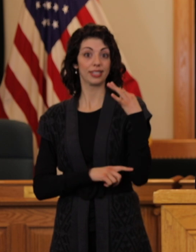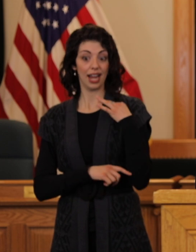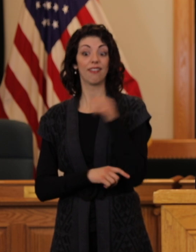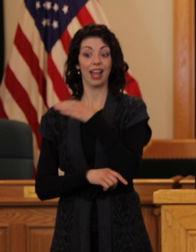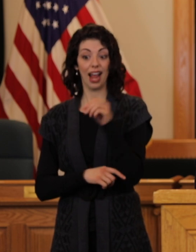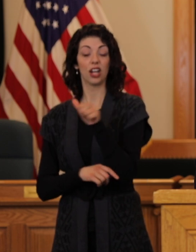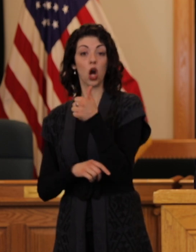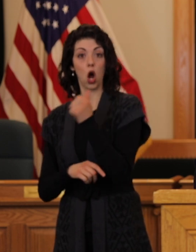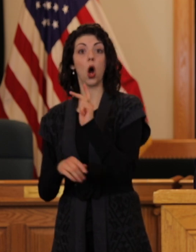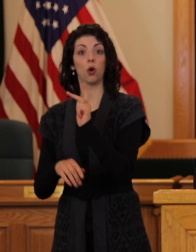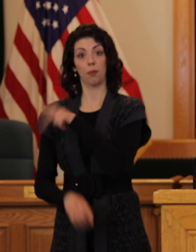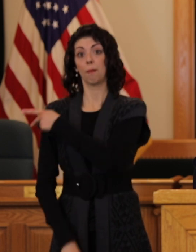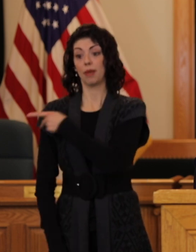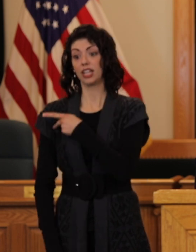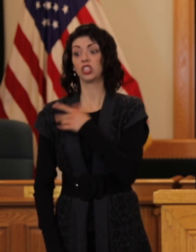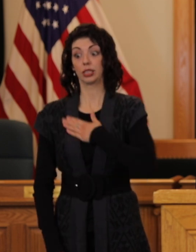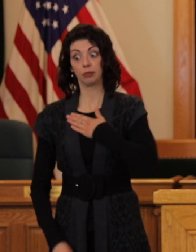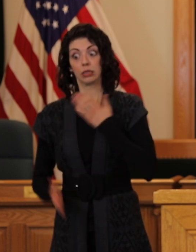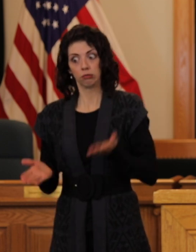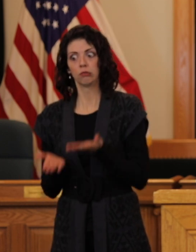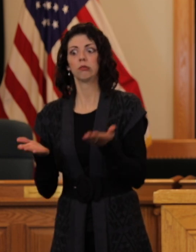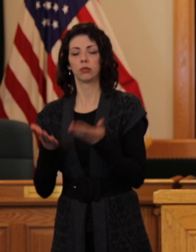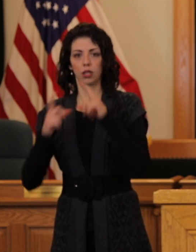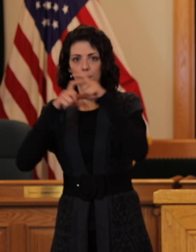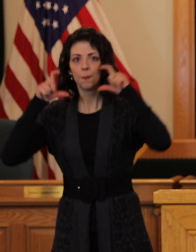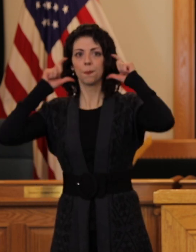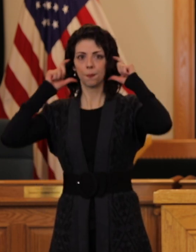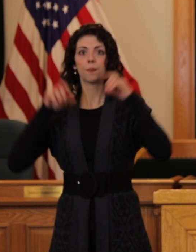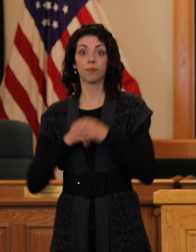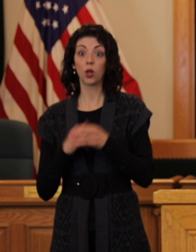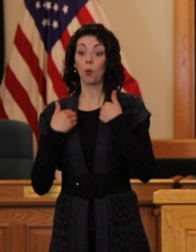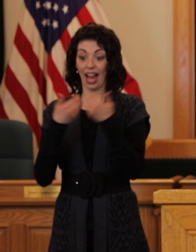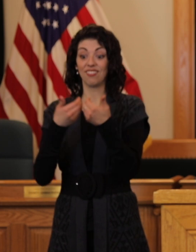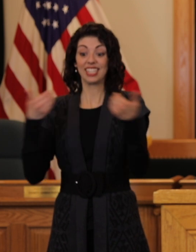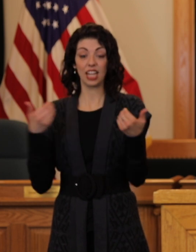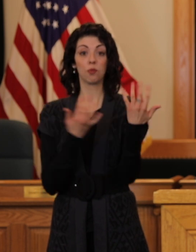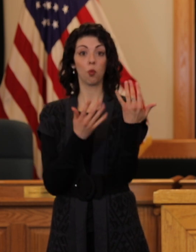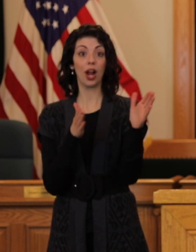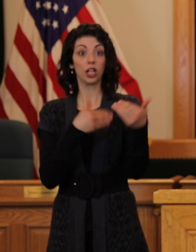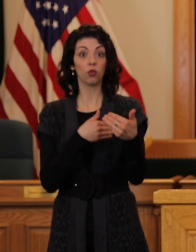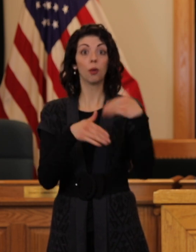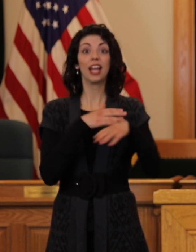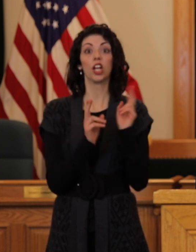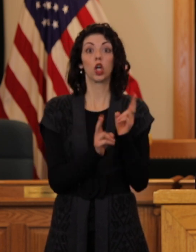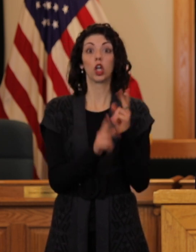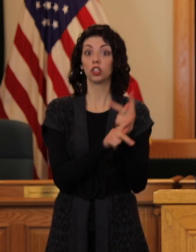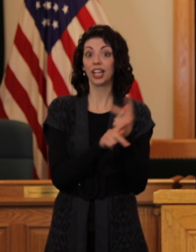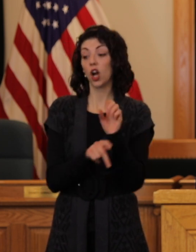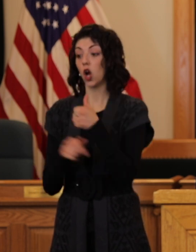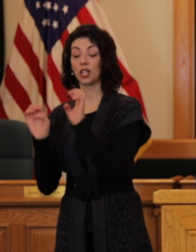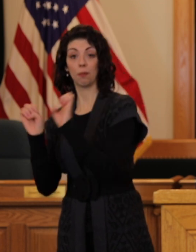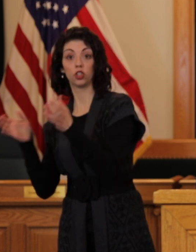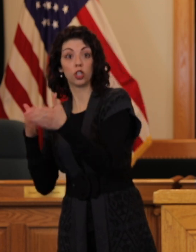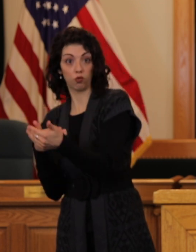masks when you come in the facilities. We've created separate waiting rooms in both urgent care sites and our emergency room to